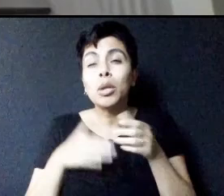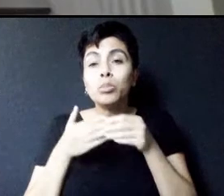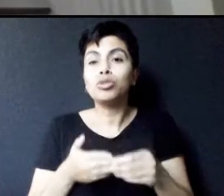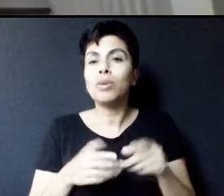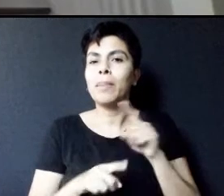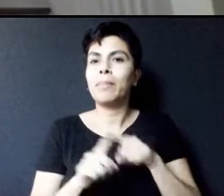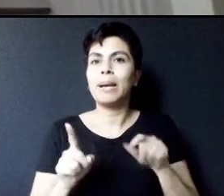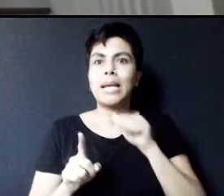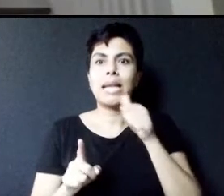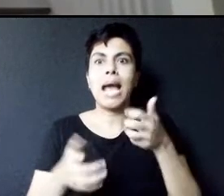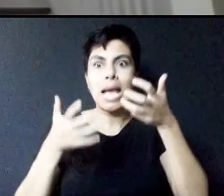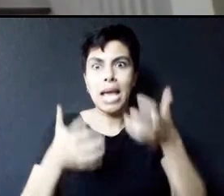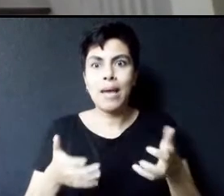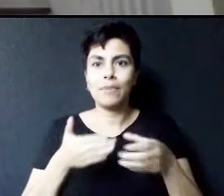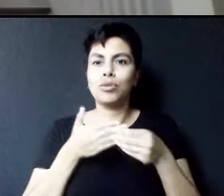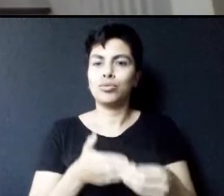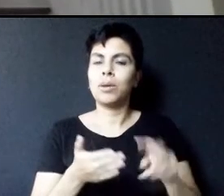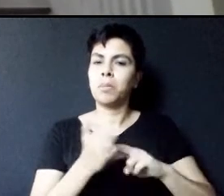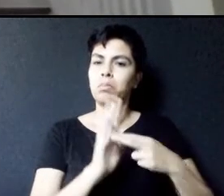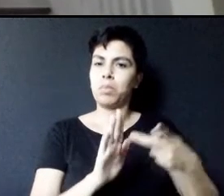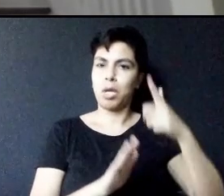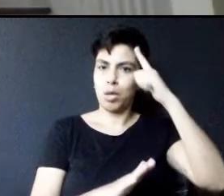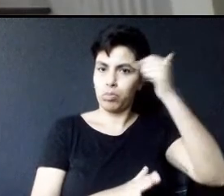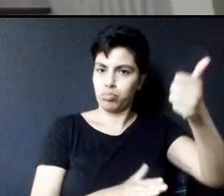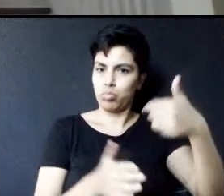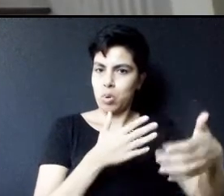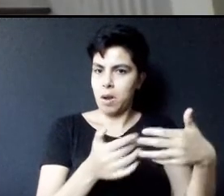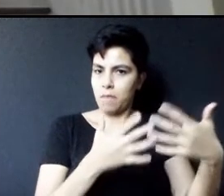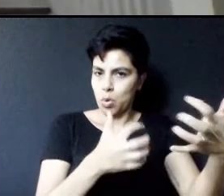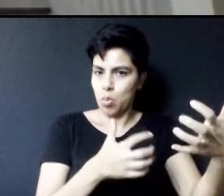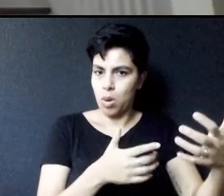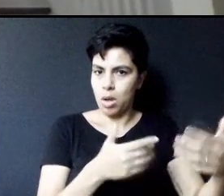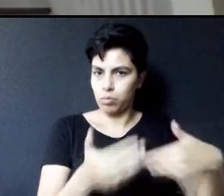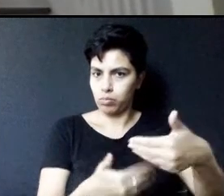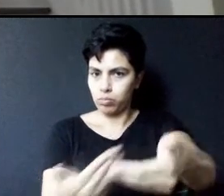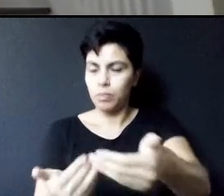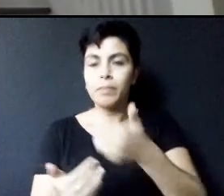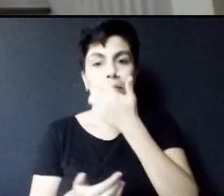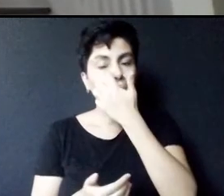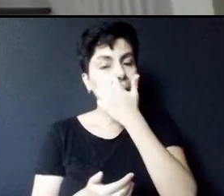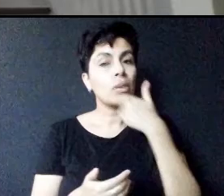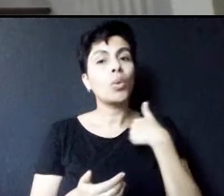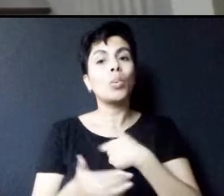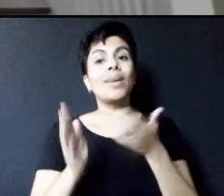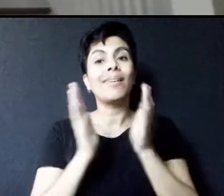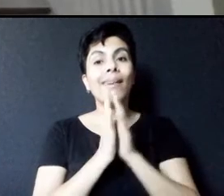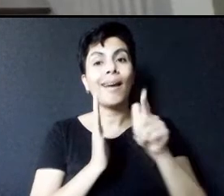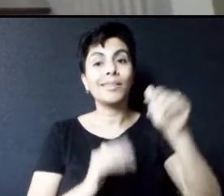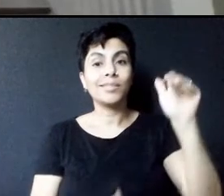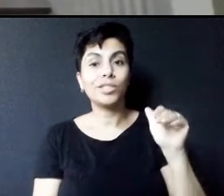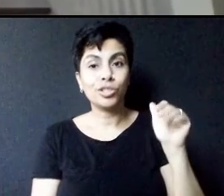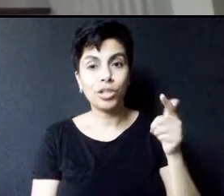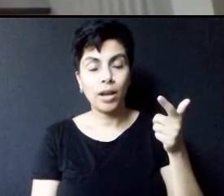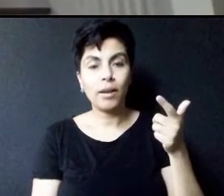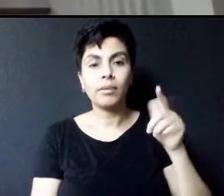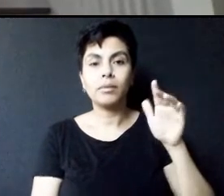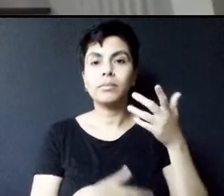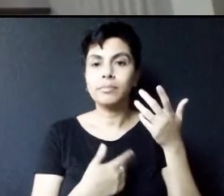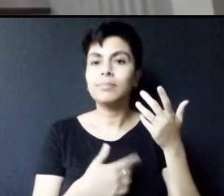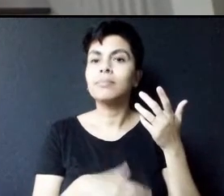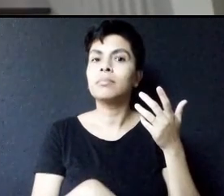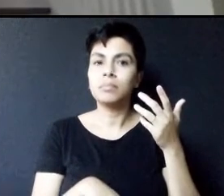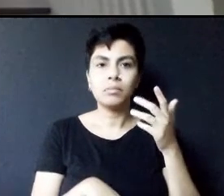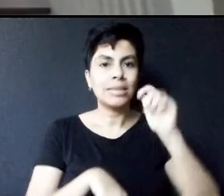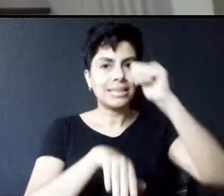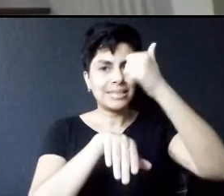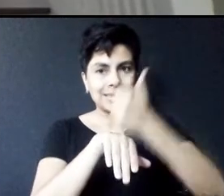slightly directed, but not super directed. So child can kind of do whatever. And we asked that the child, it was set